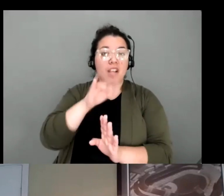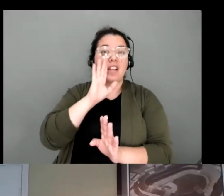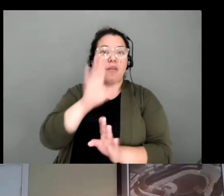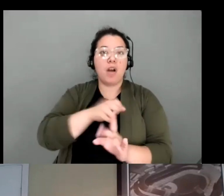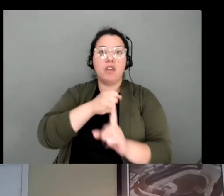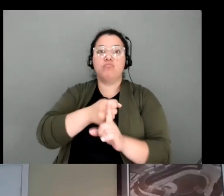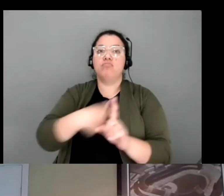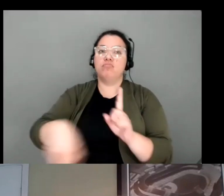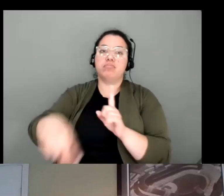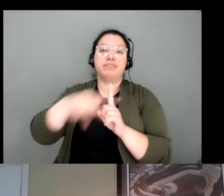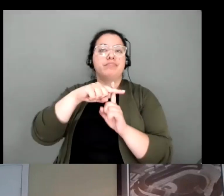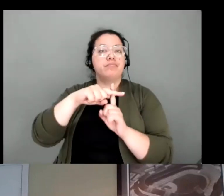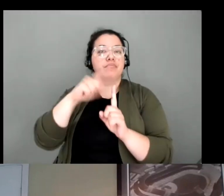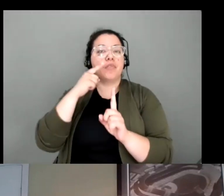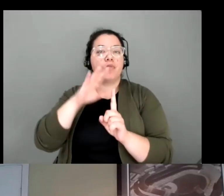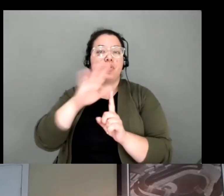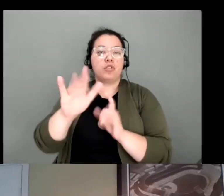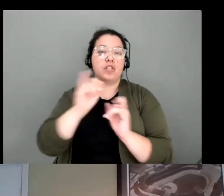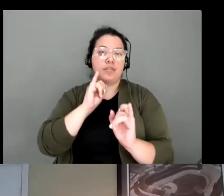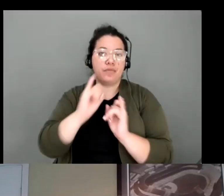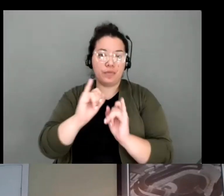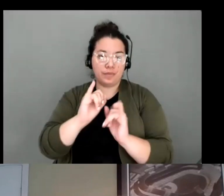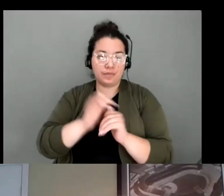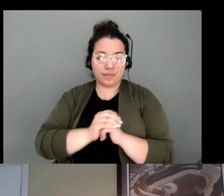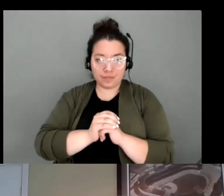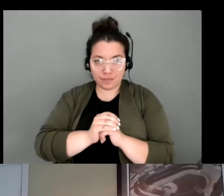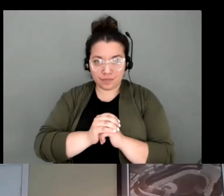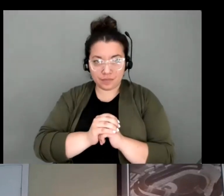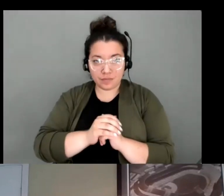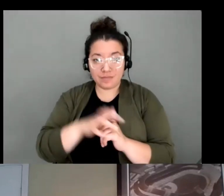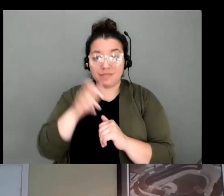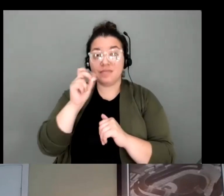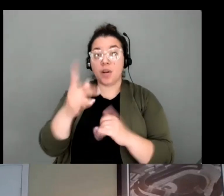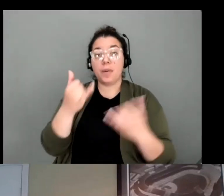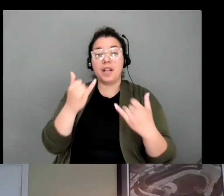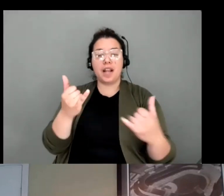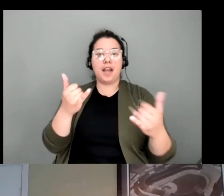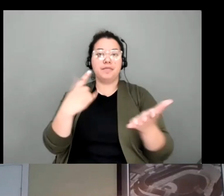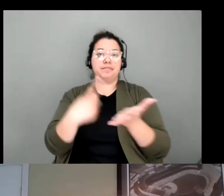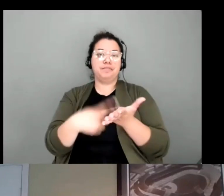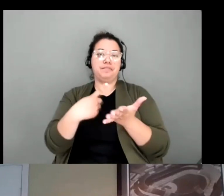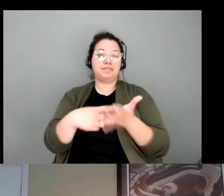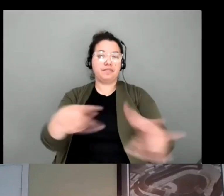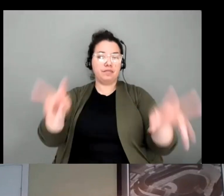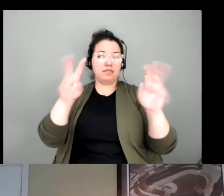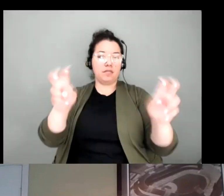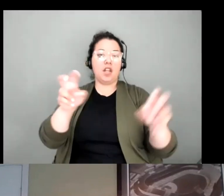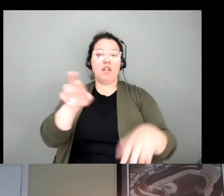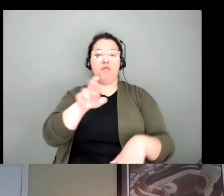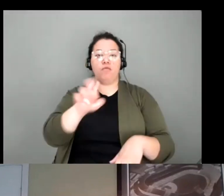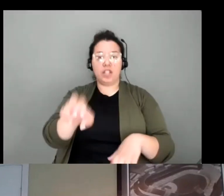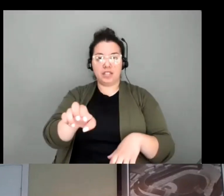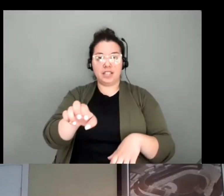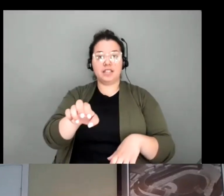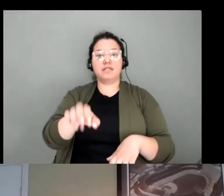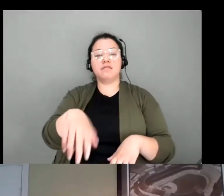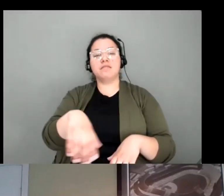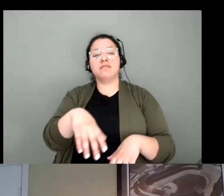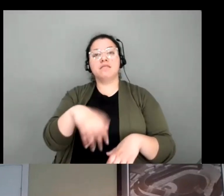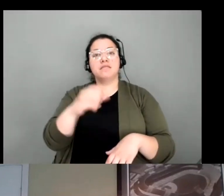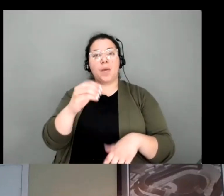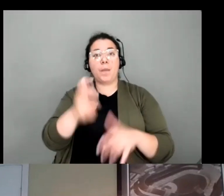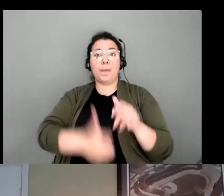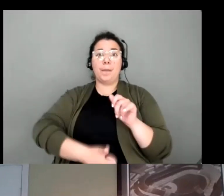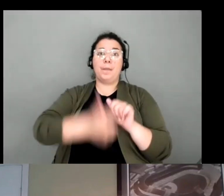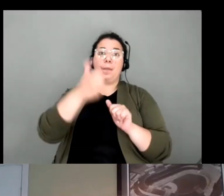how people think about us. Okay, so let's get into real estate. And I'm sure that most students would think the only